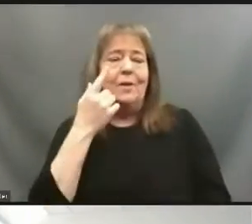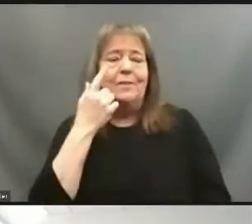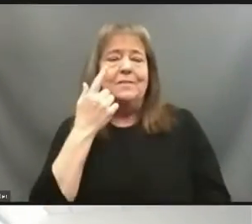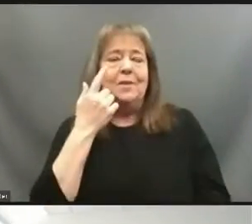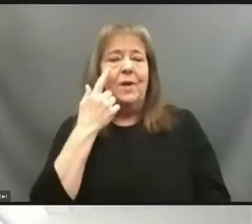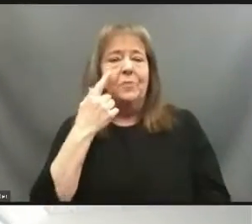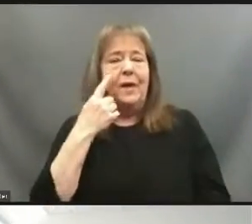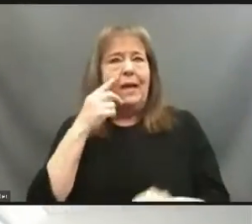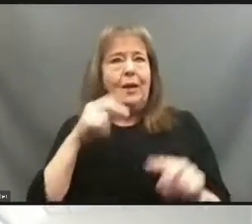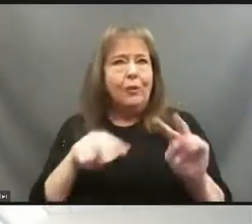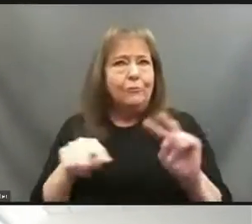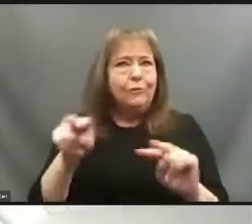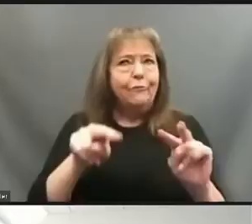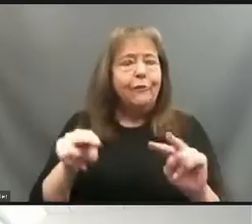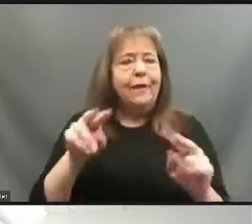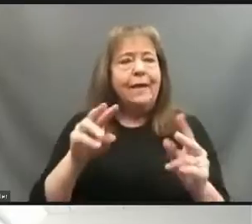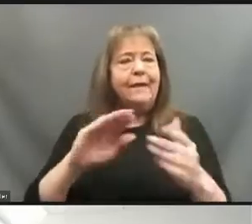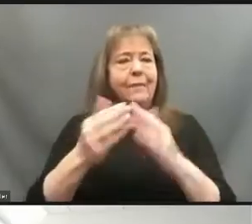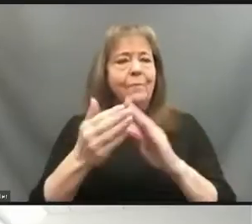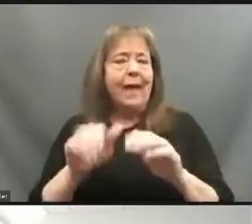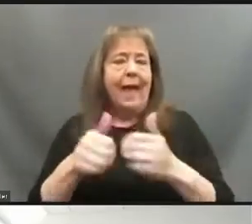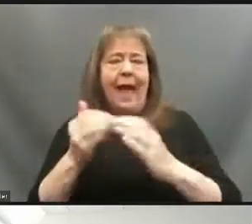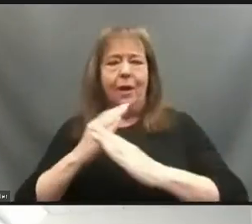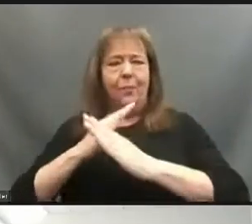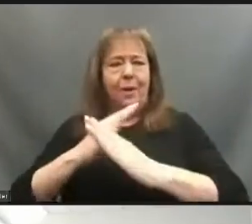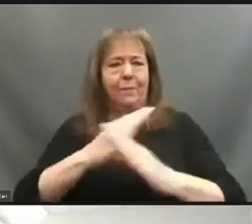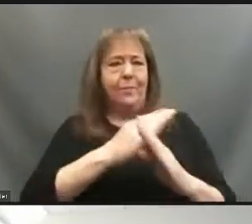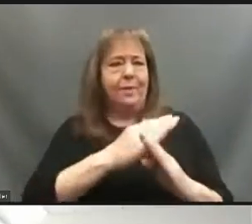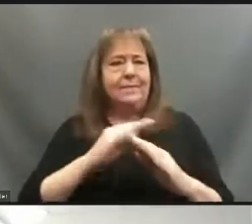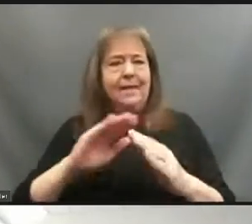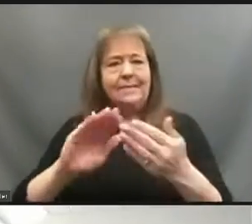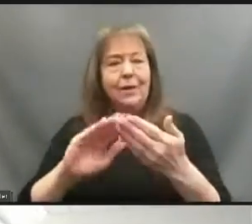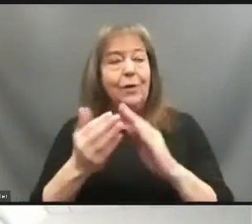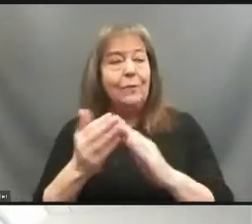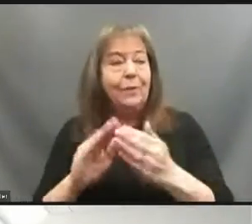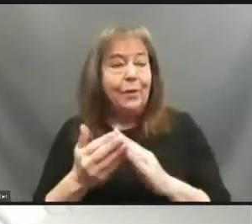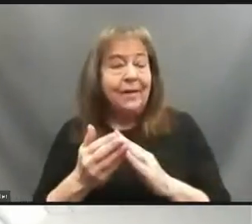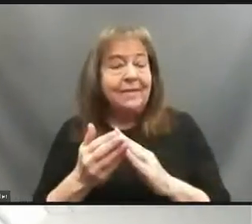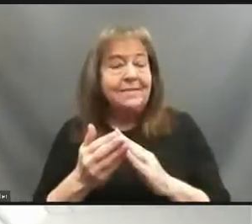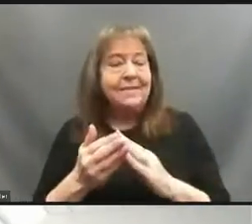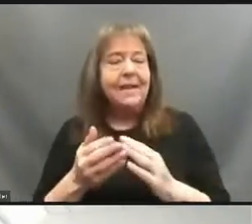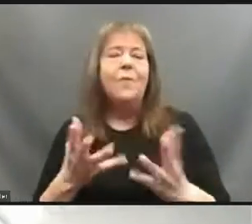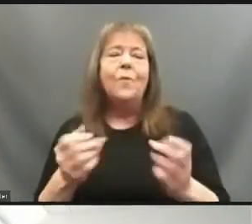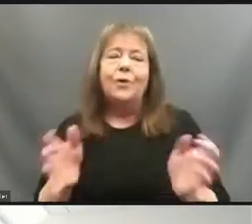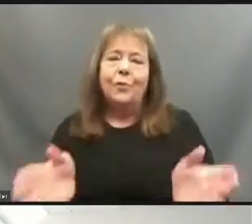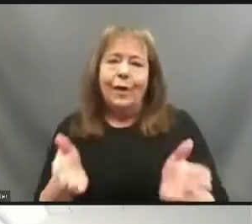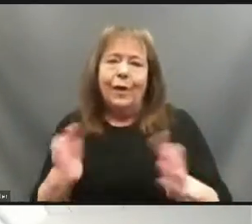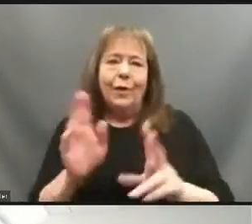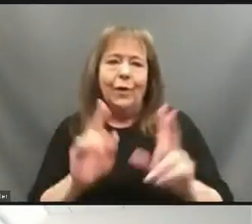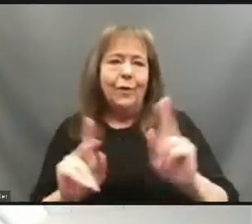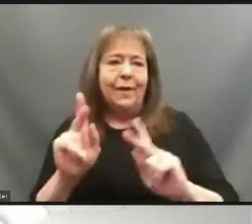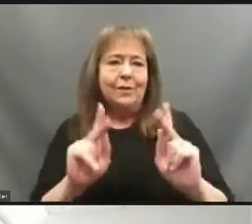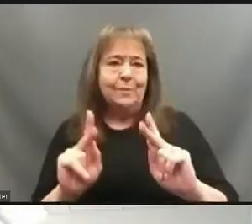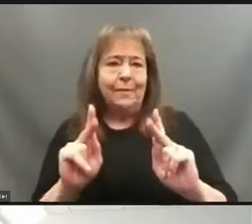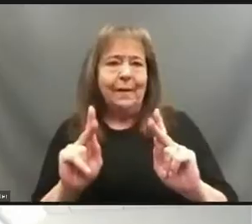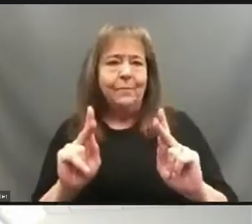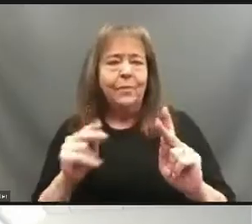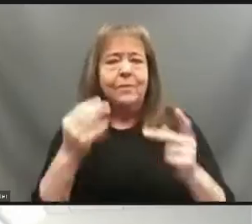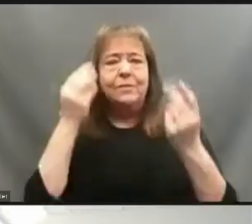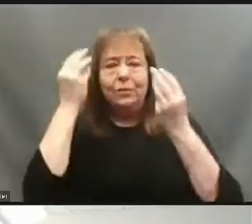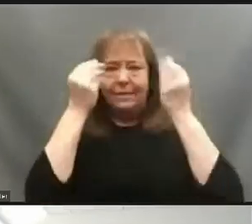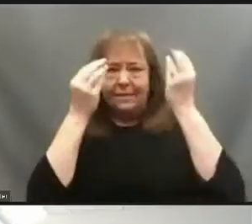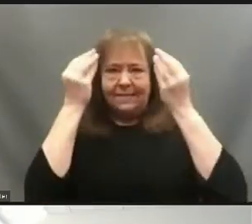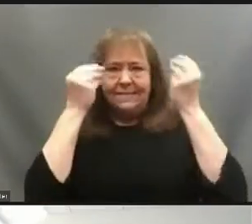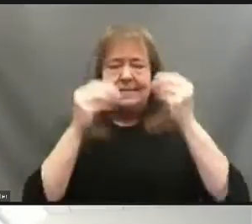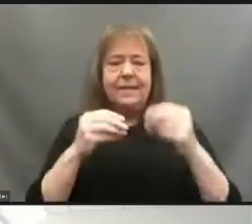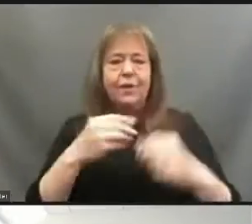whole and how do we keep our community healthy, we want to encourage people to look at vaccinating their